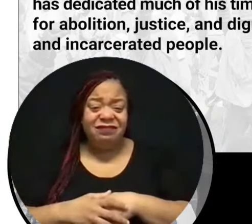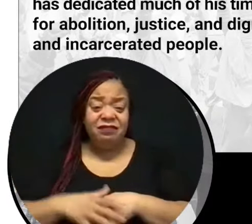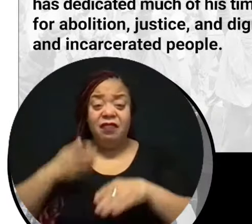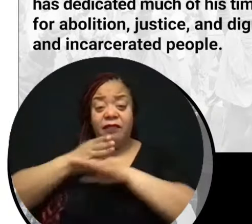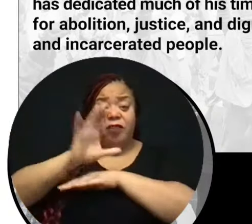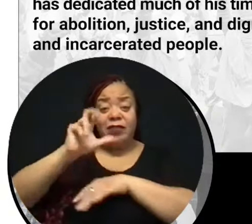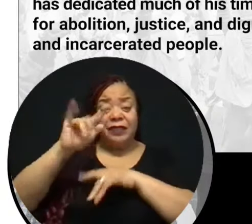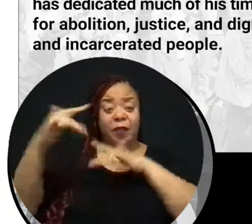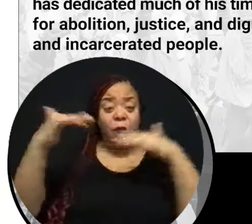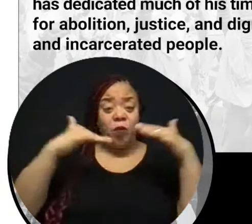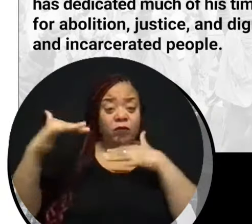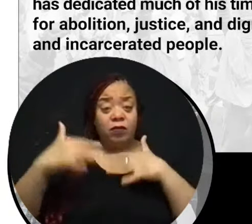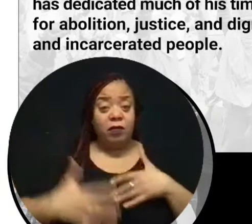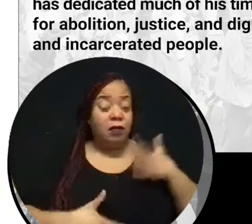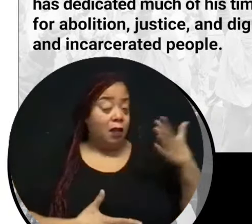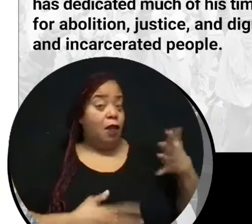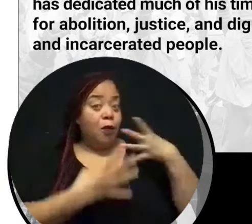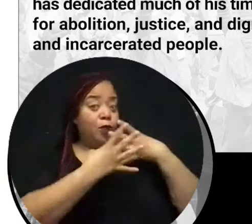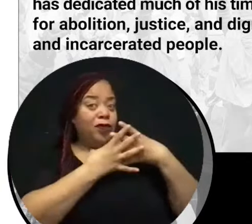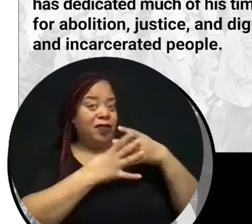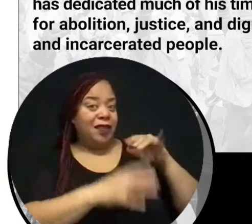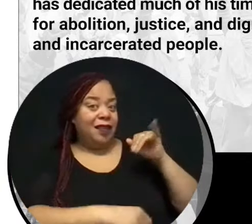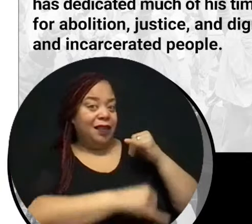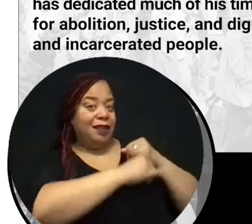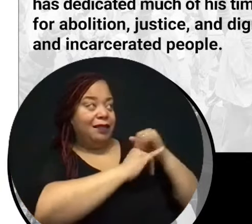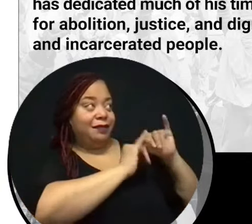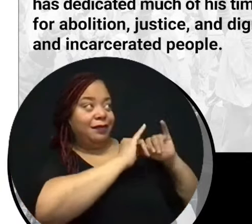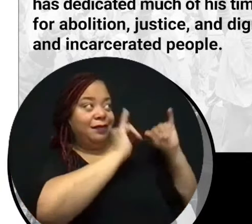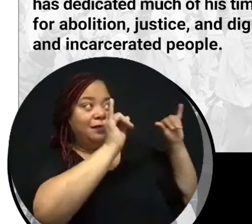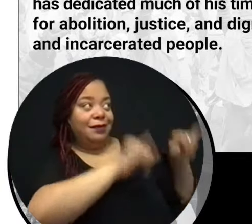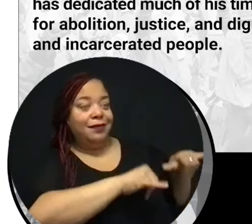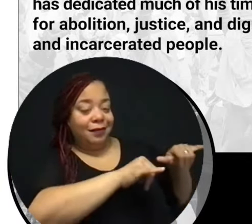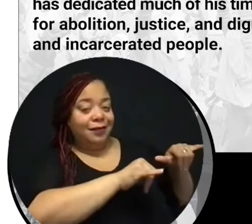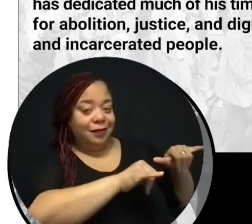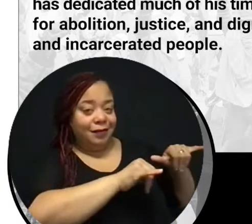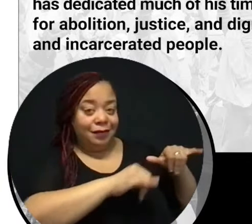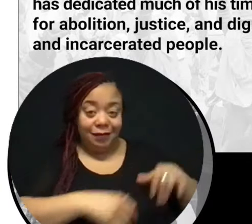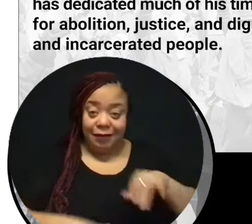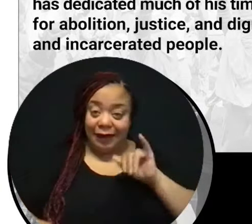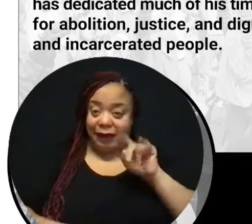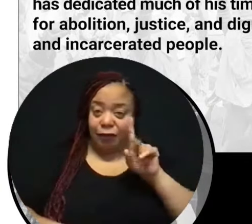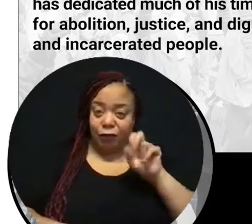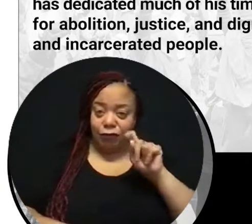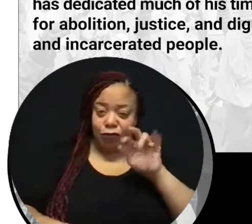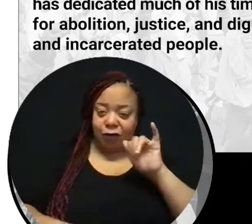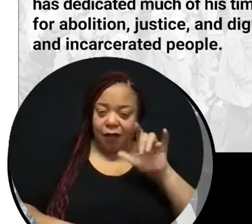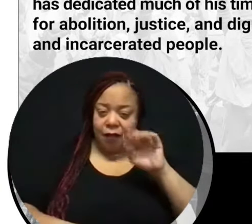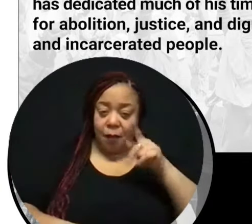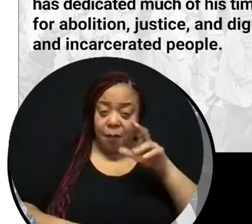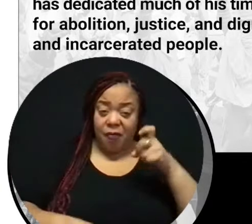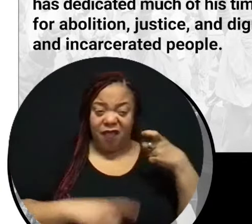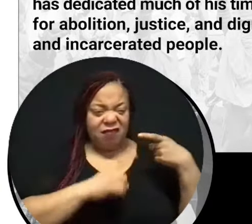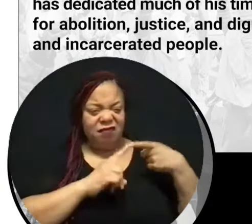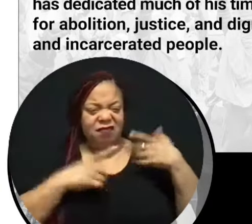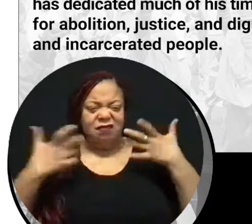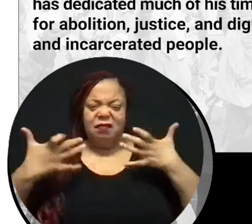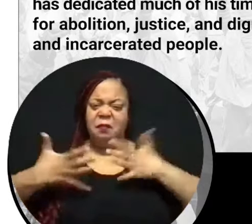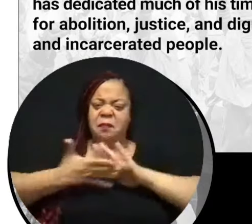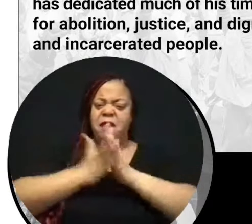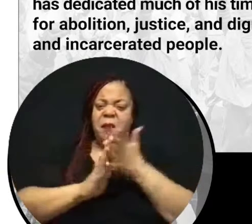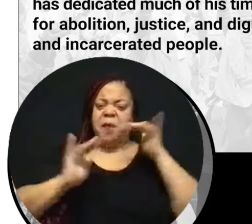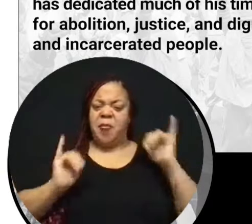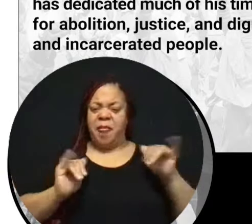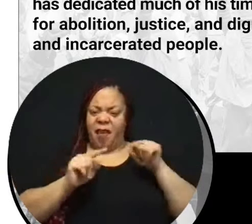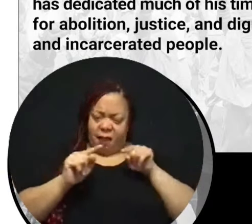we fast forward to the Civil Rights Movement in the period of black integration into white communities and